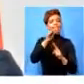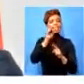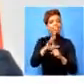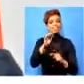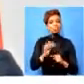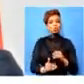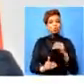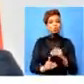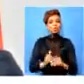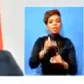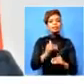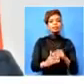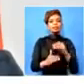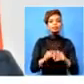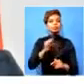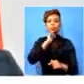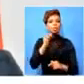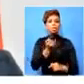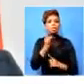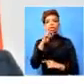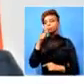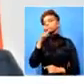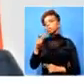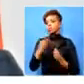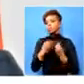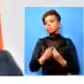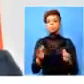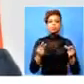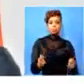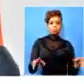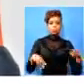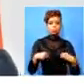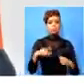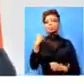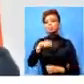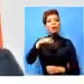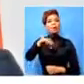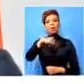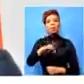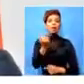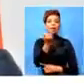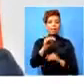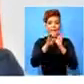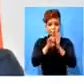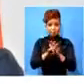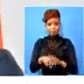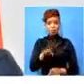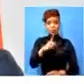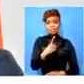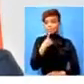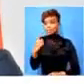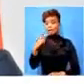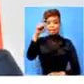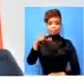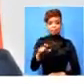not a process where you say something and it is accepted. Take, for instance, if you say to someone who